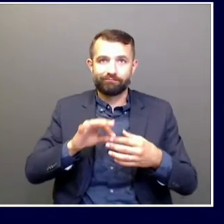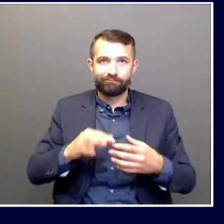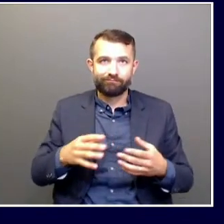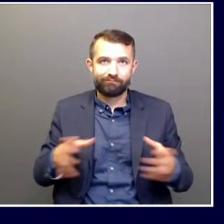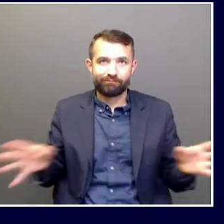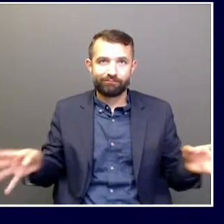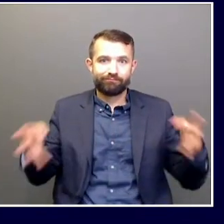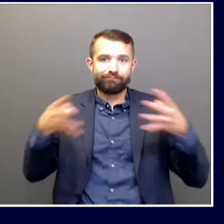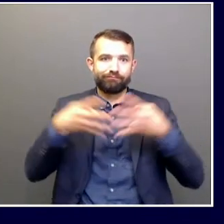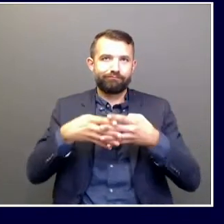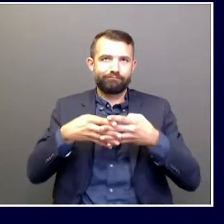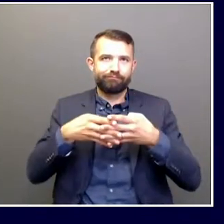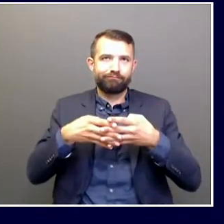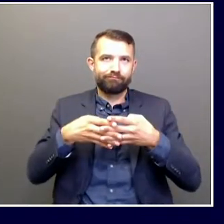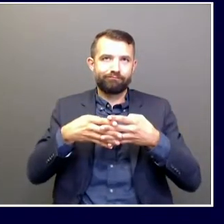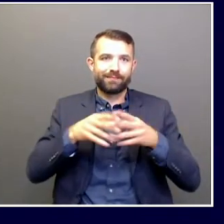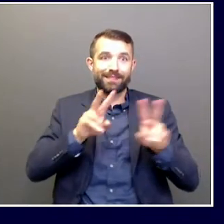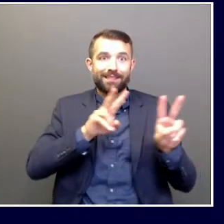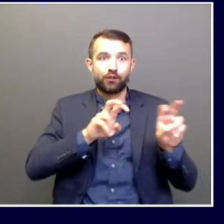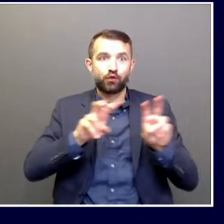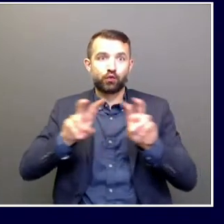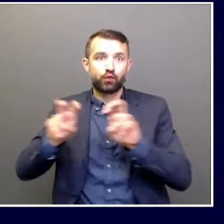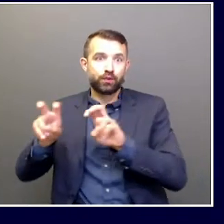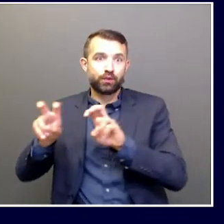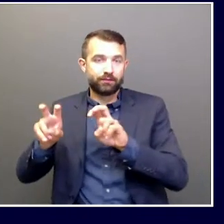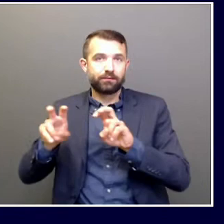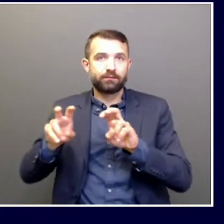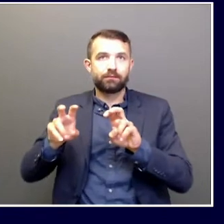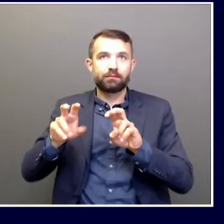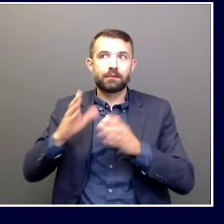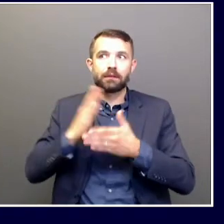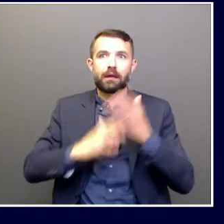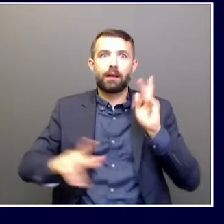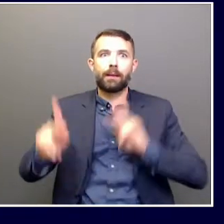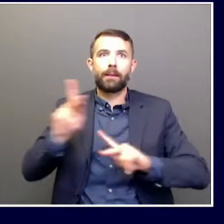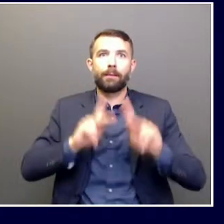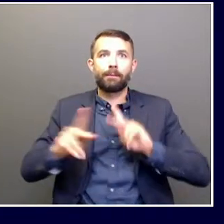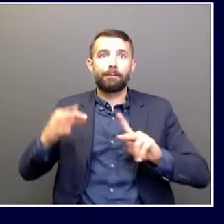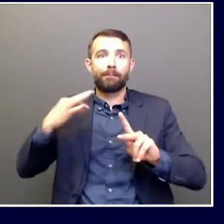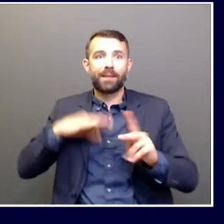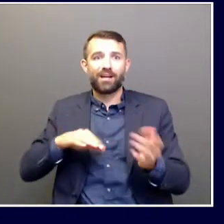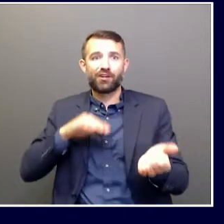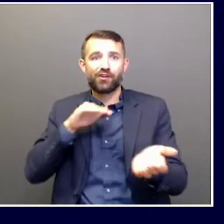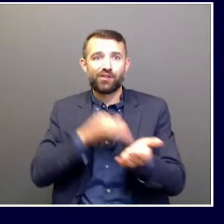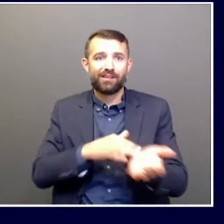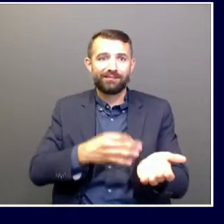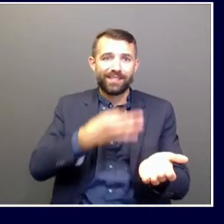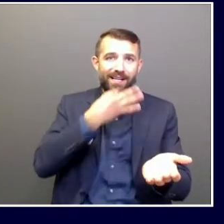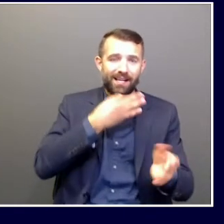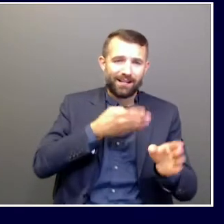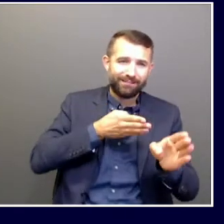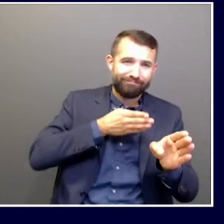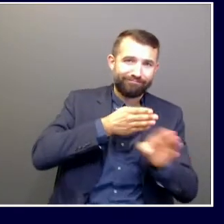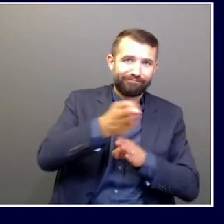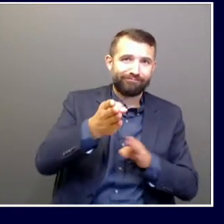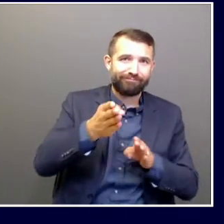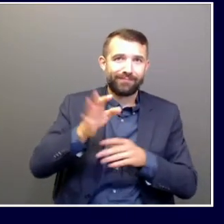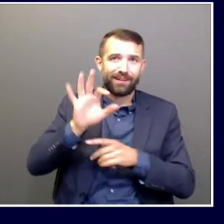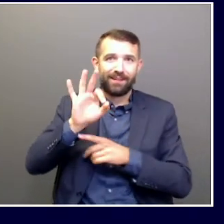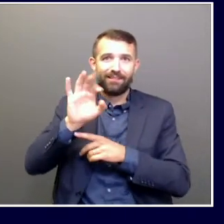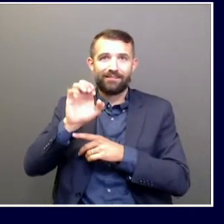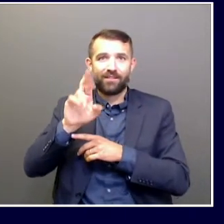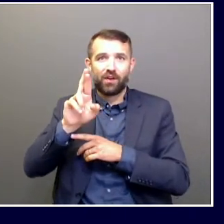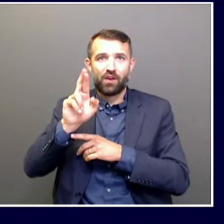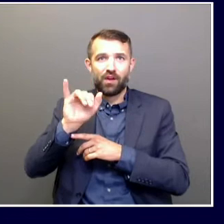utilizing Maine doctors in Maine who are experts in obstetrics and fertility medicine, reassuring folks that there